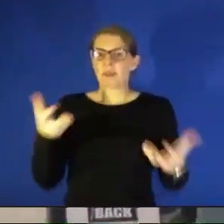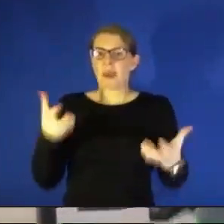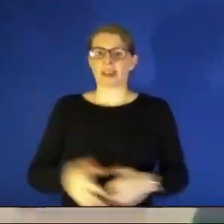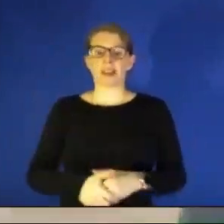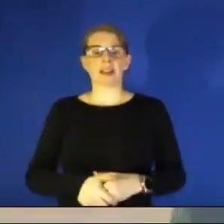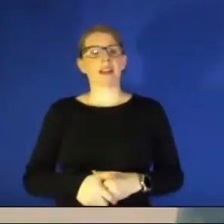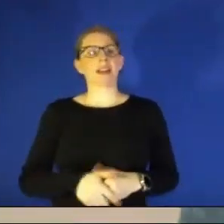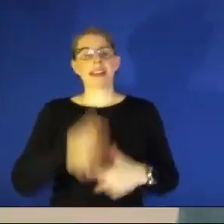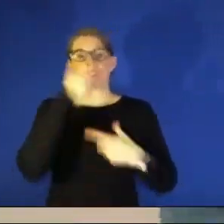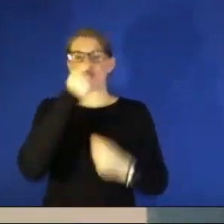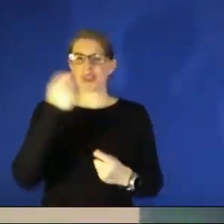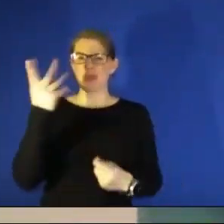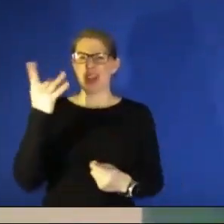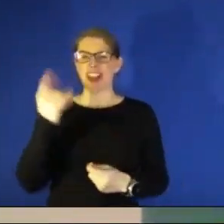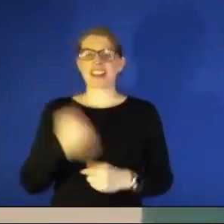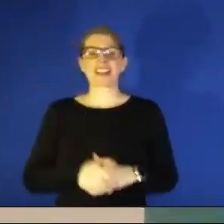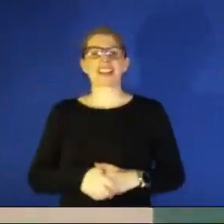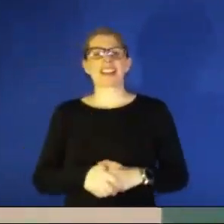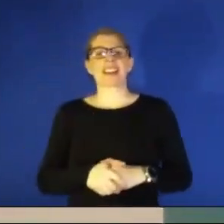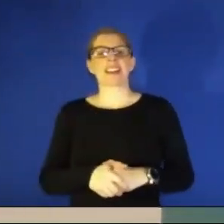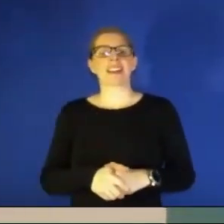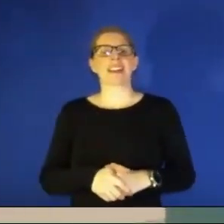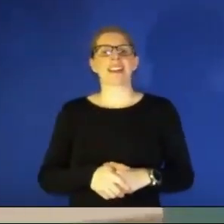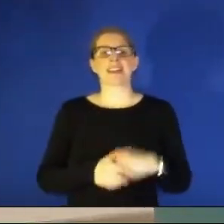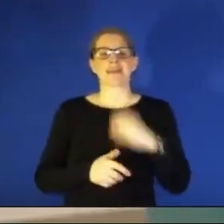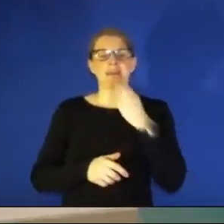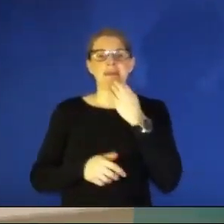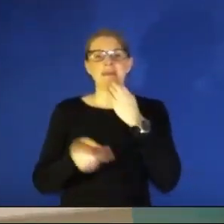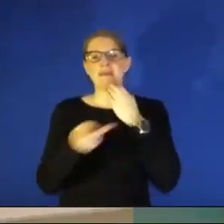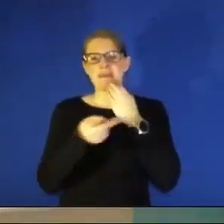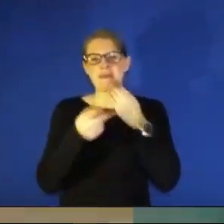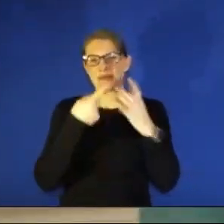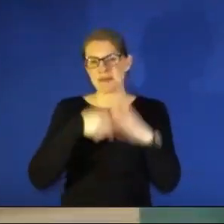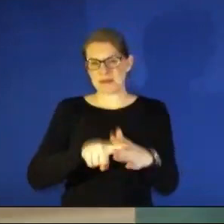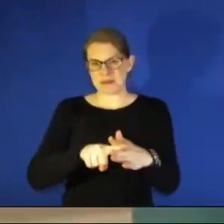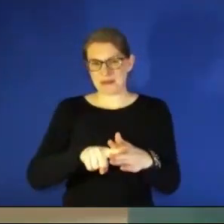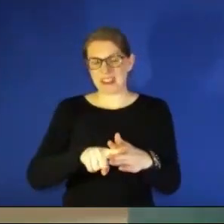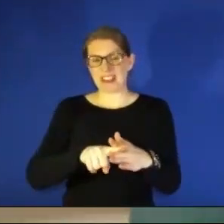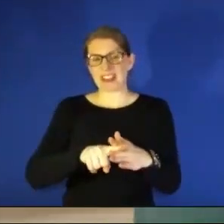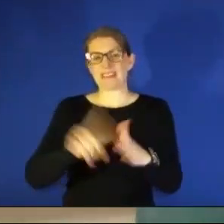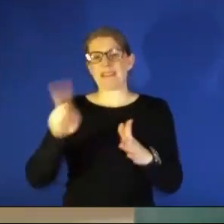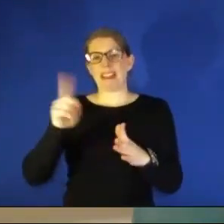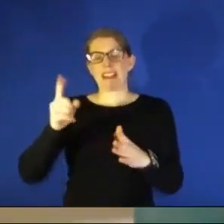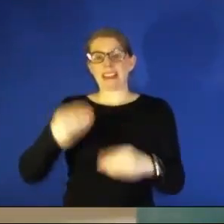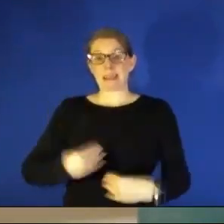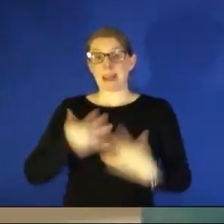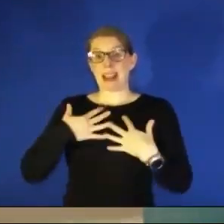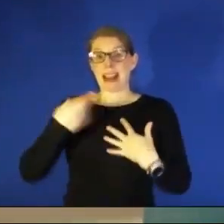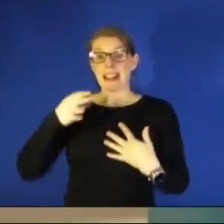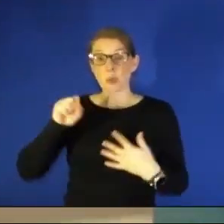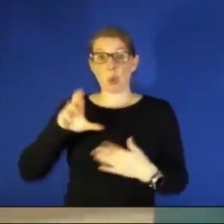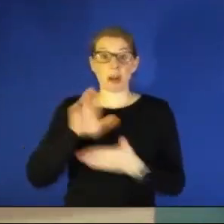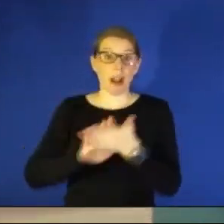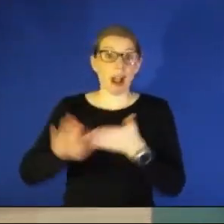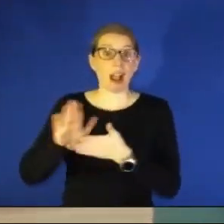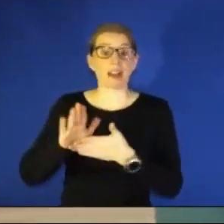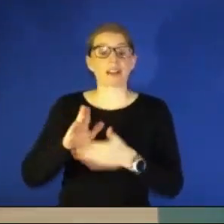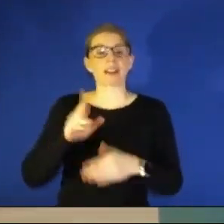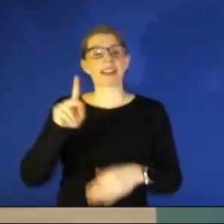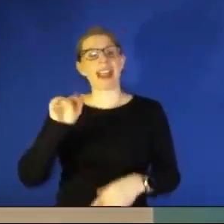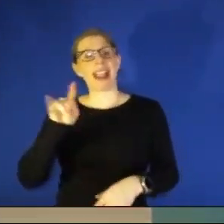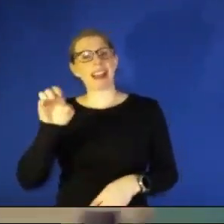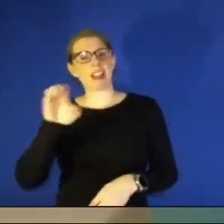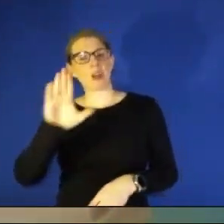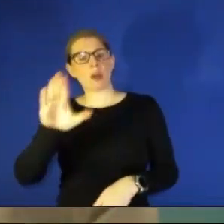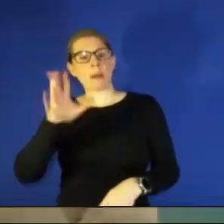because, Jess, we're talking about, how they got their start and they were inspired in high school or in college. But Katie, your mom is a junior high